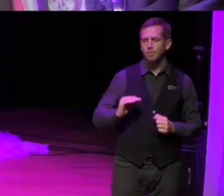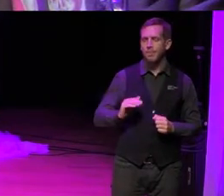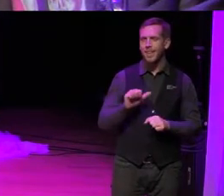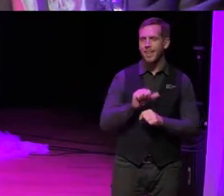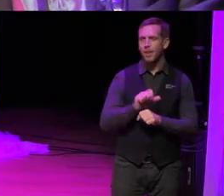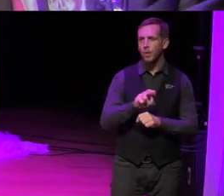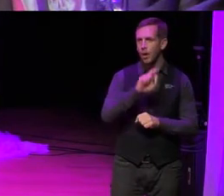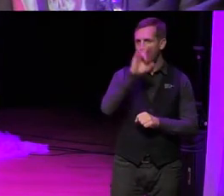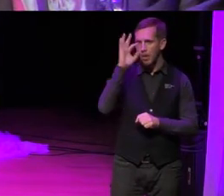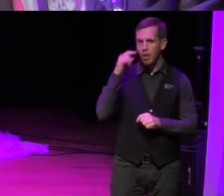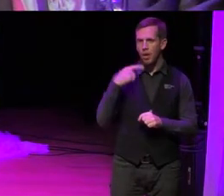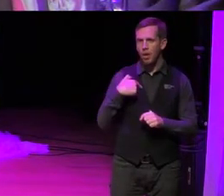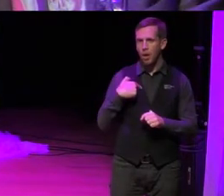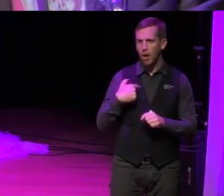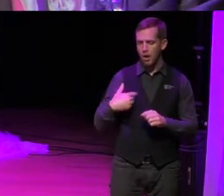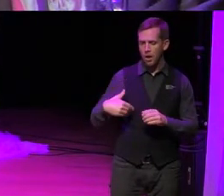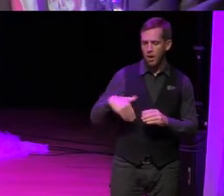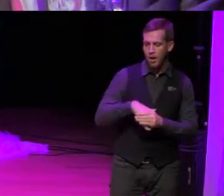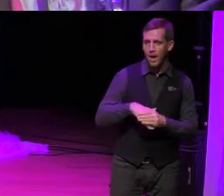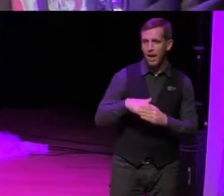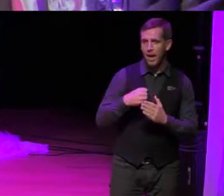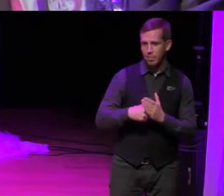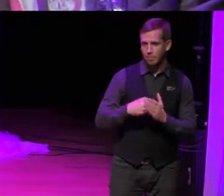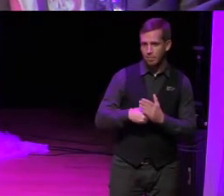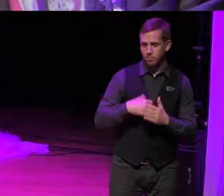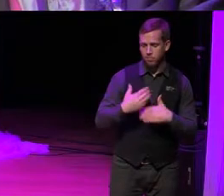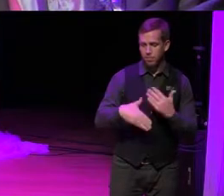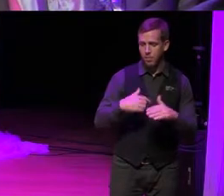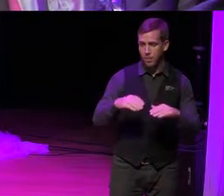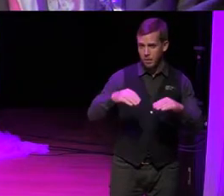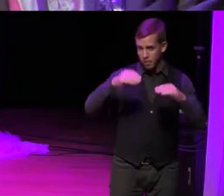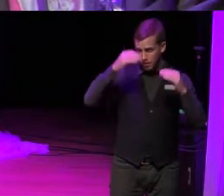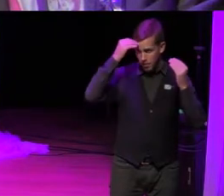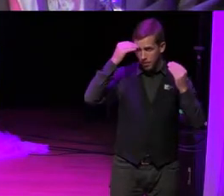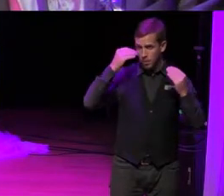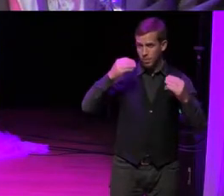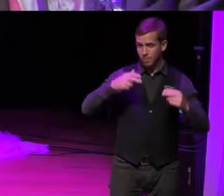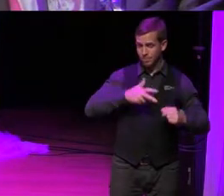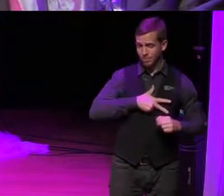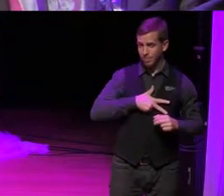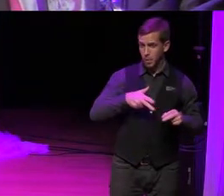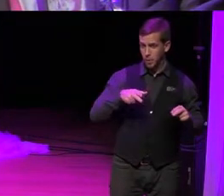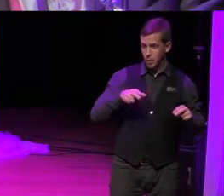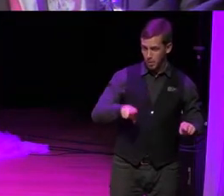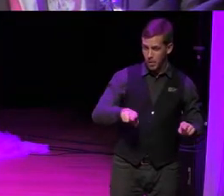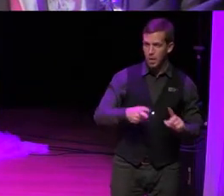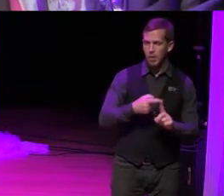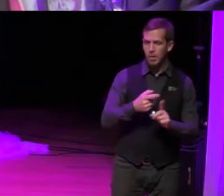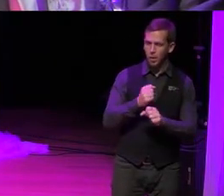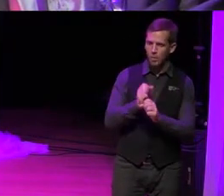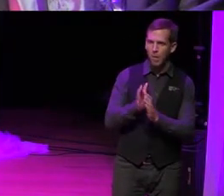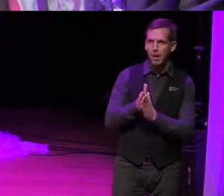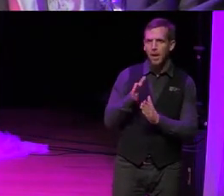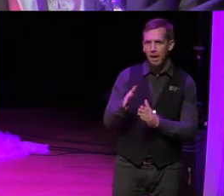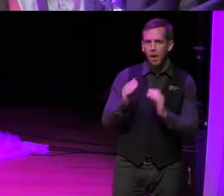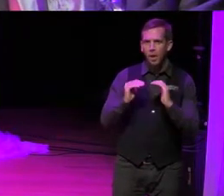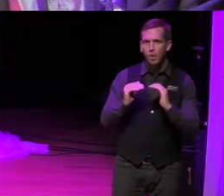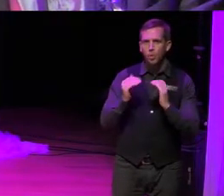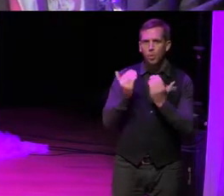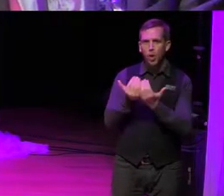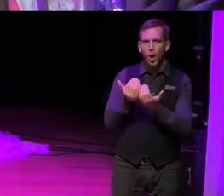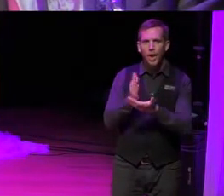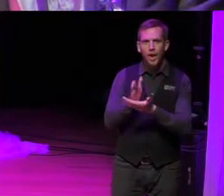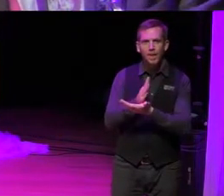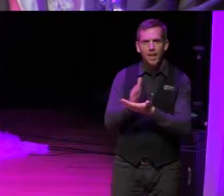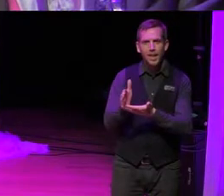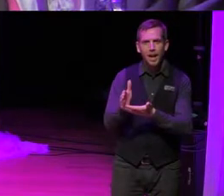struggle. And once I qualified as a lawyer, my focus was on issues of social justice, which would be